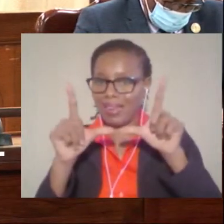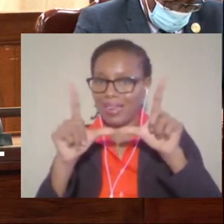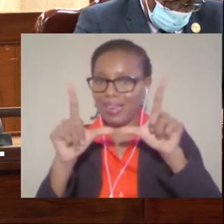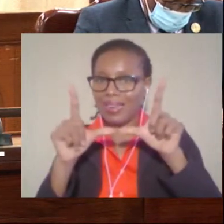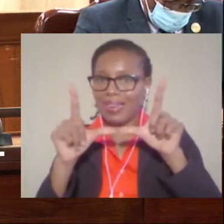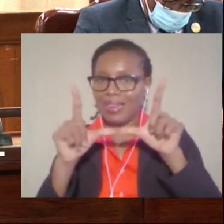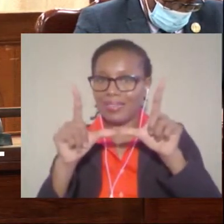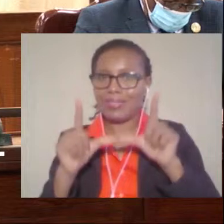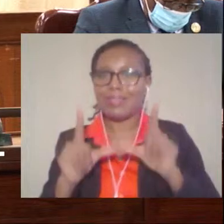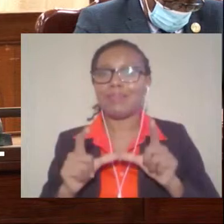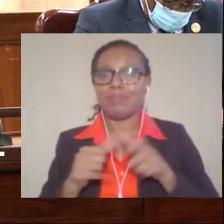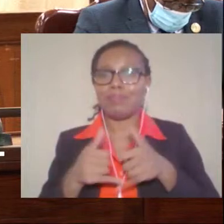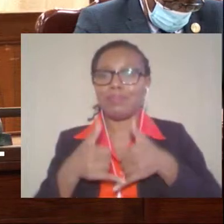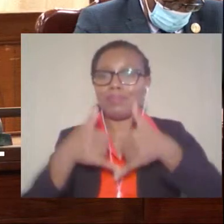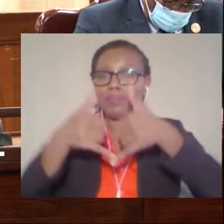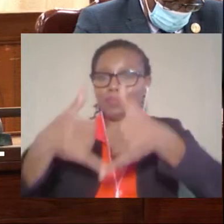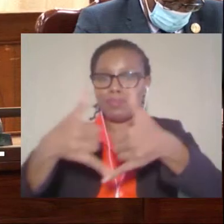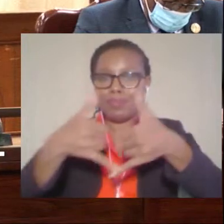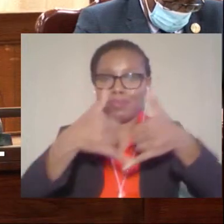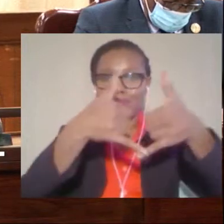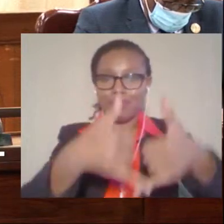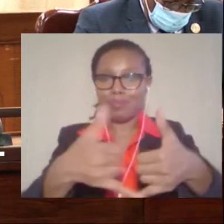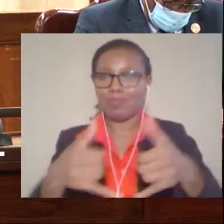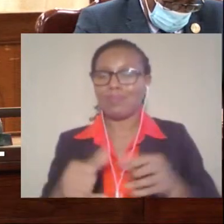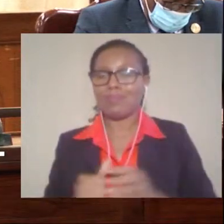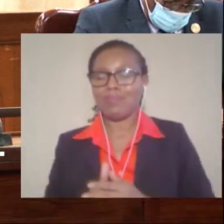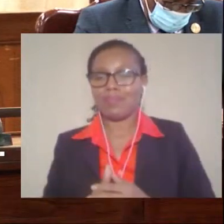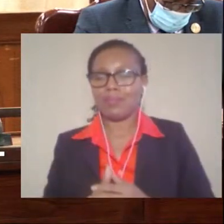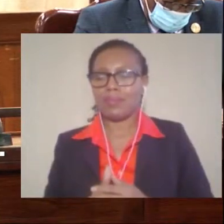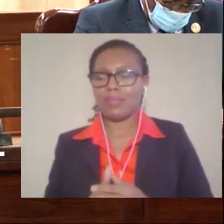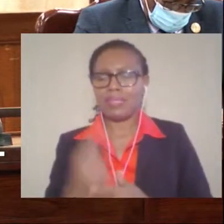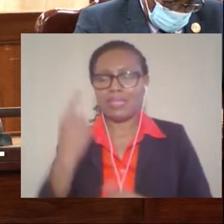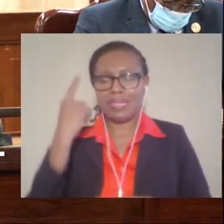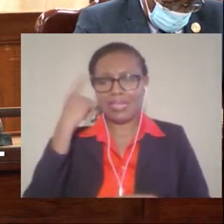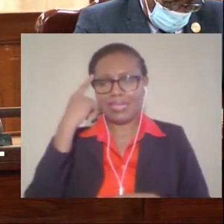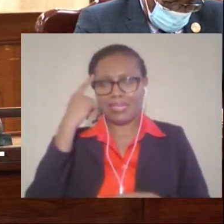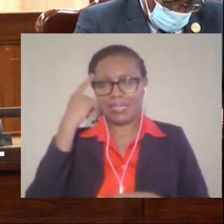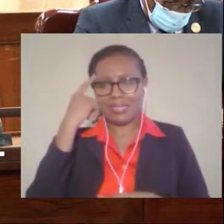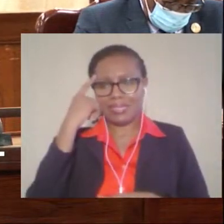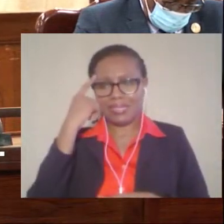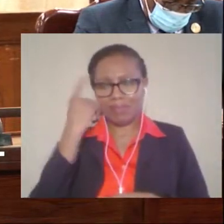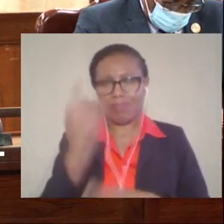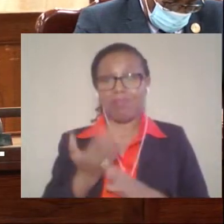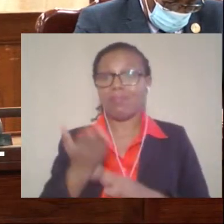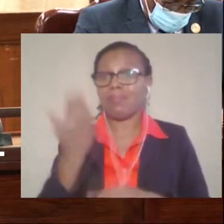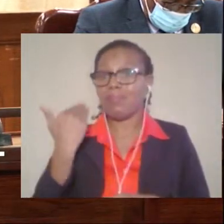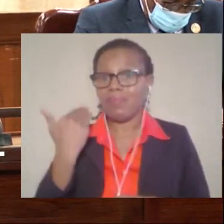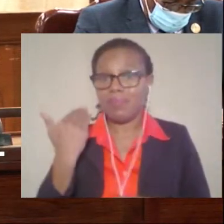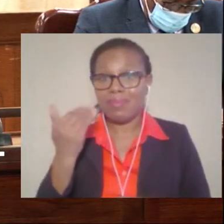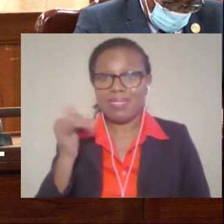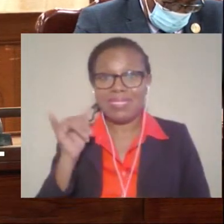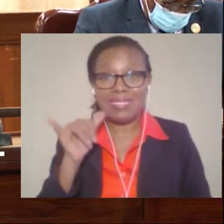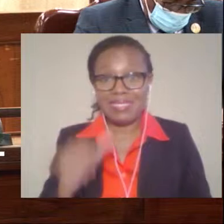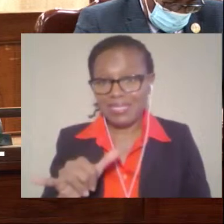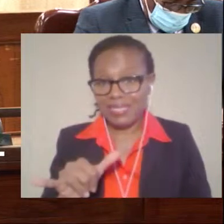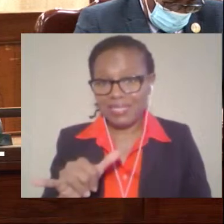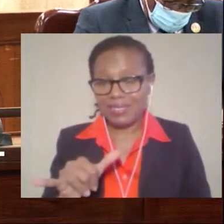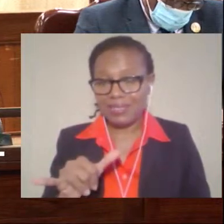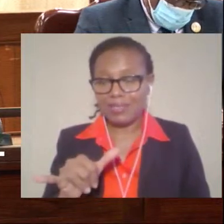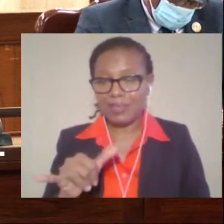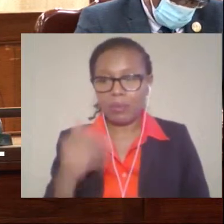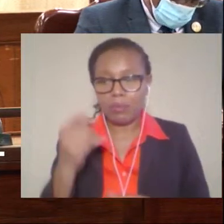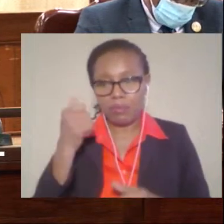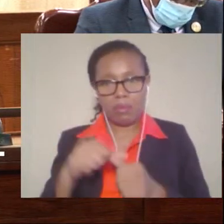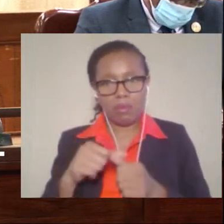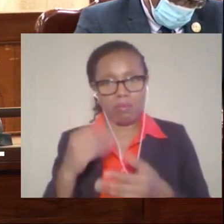My concern then was, and still is, because we were talking corruption then, and that is if